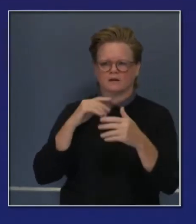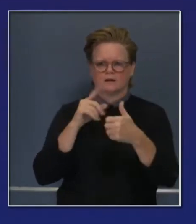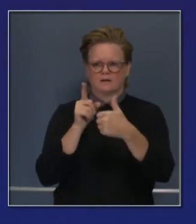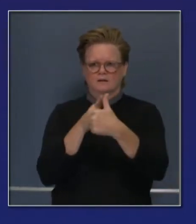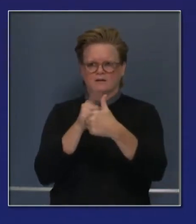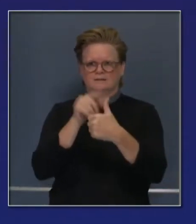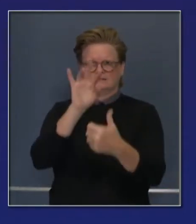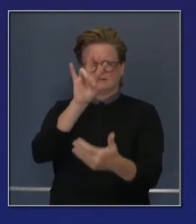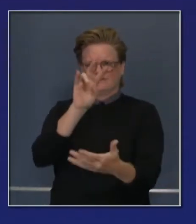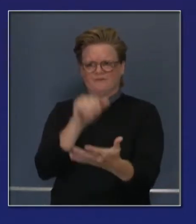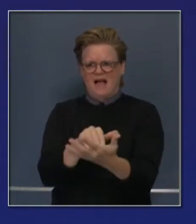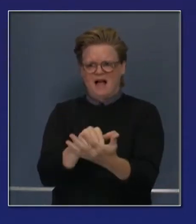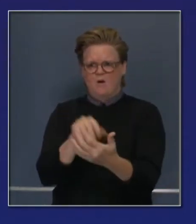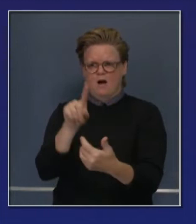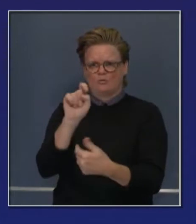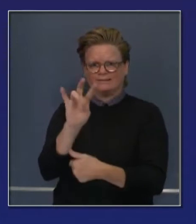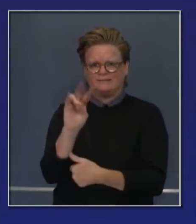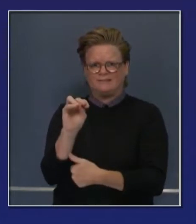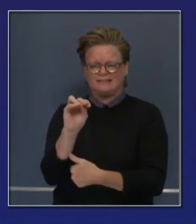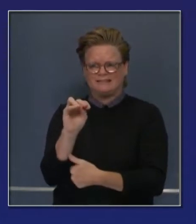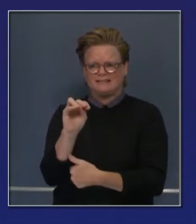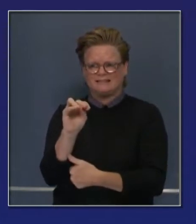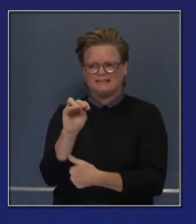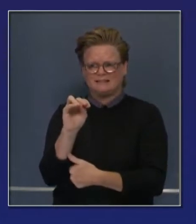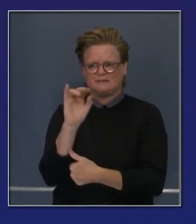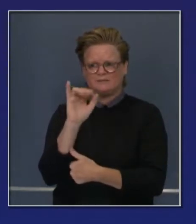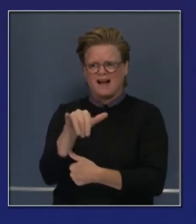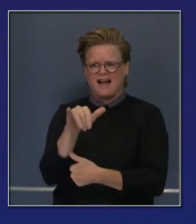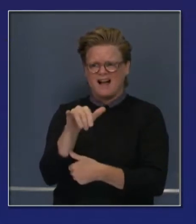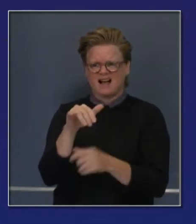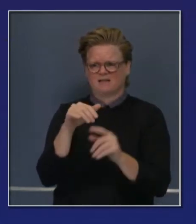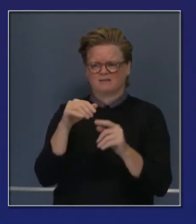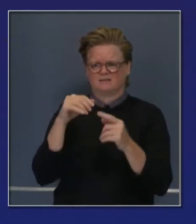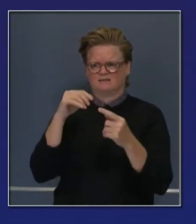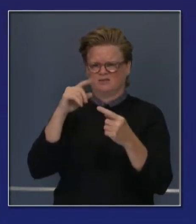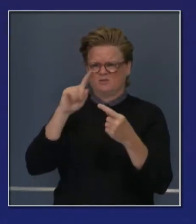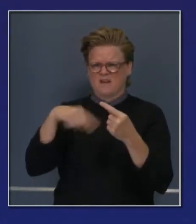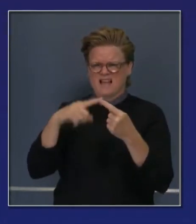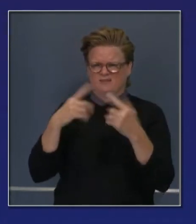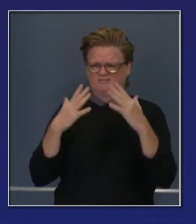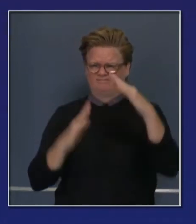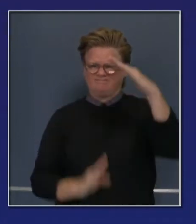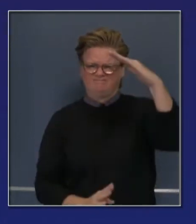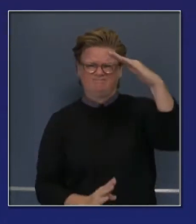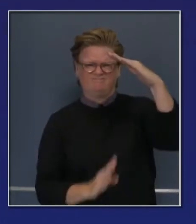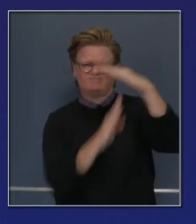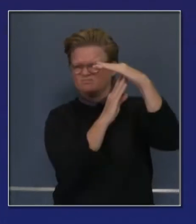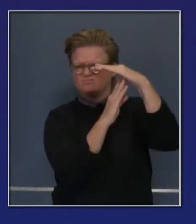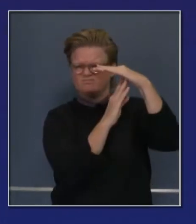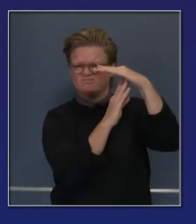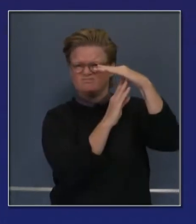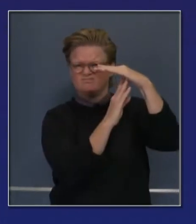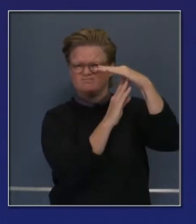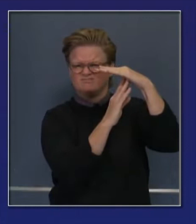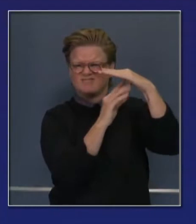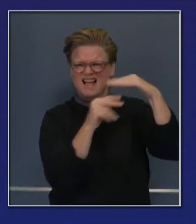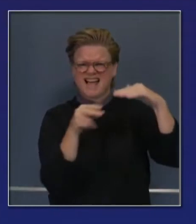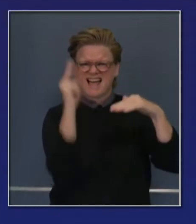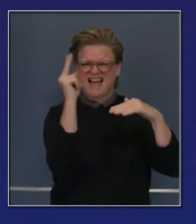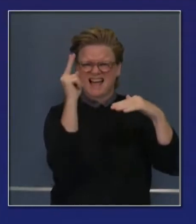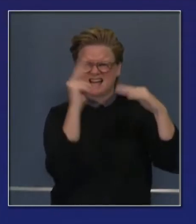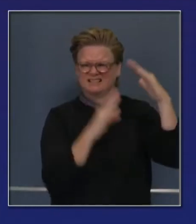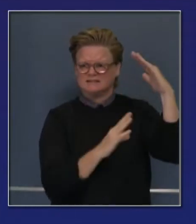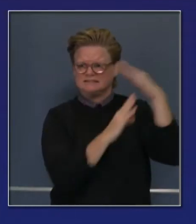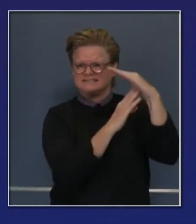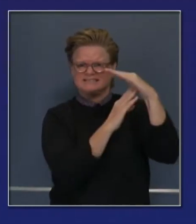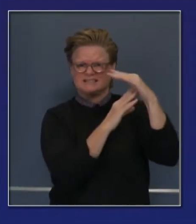7,170 number, our really peak of hospitalizations last month, July 21st. And although we have